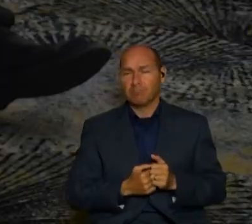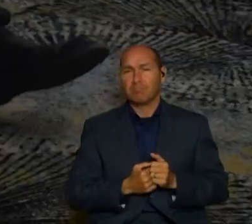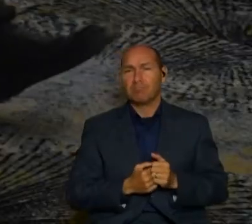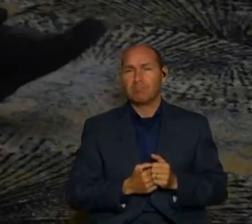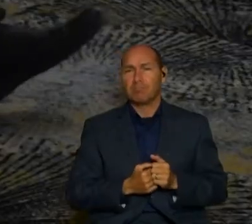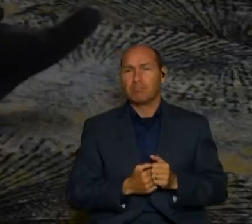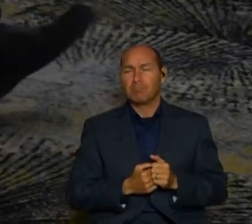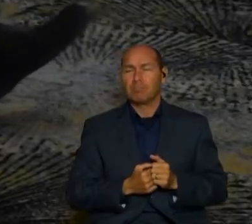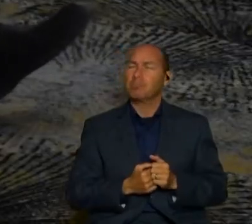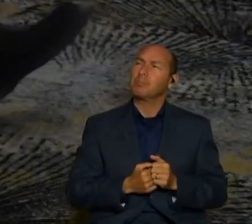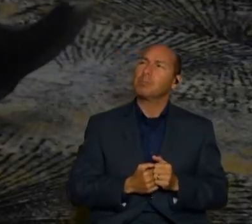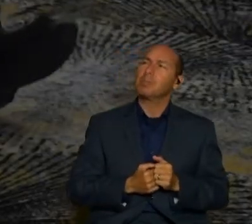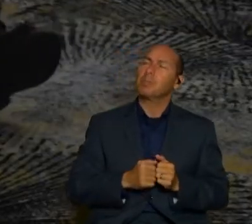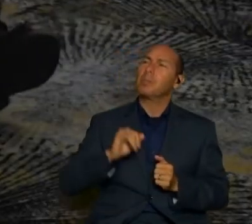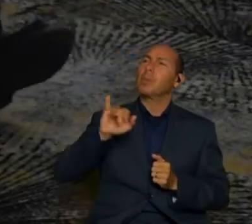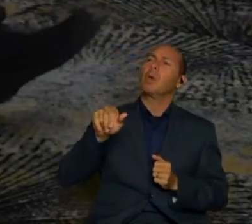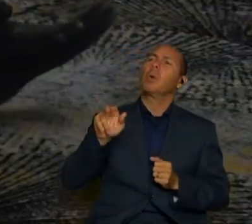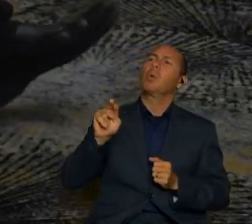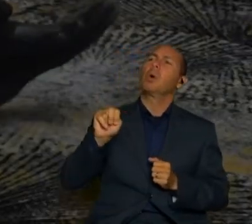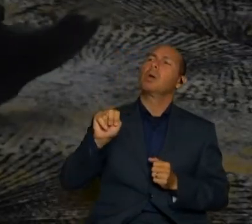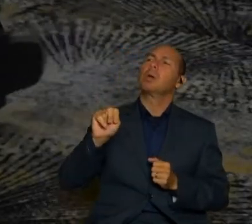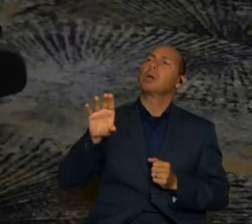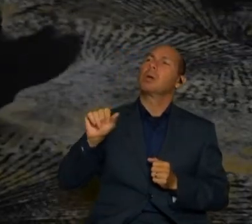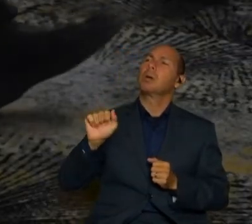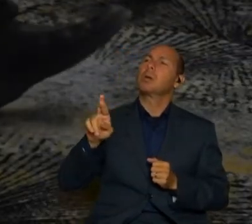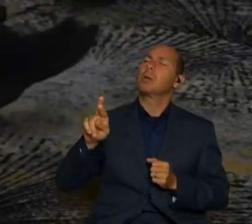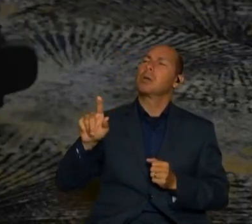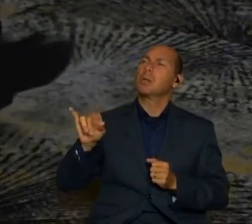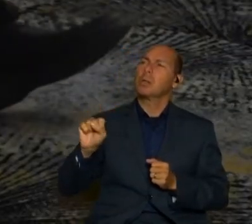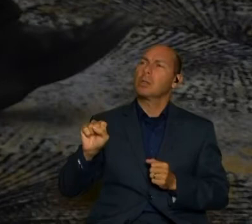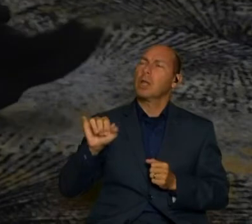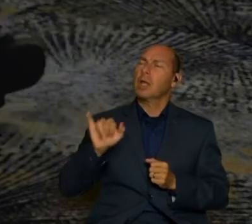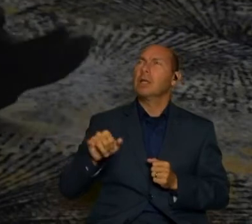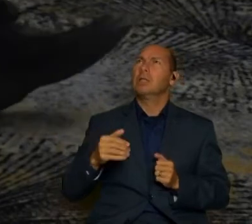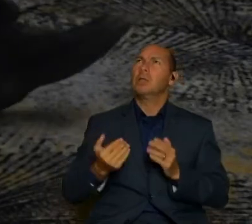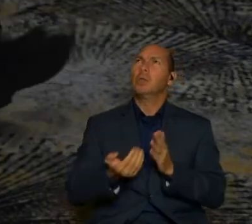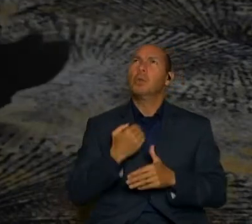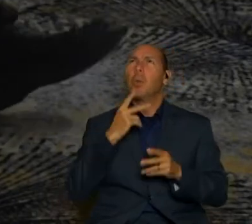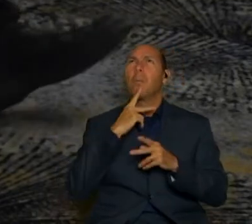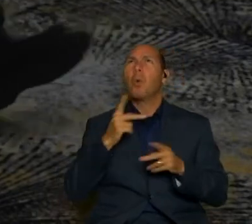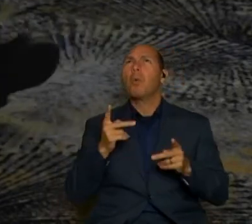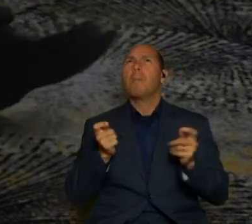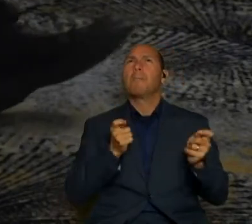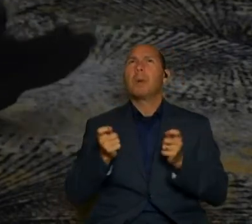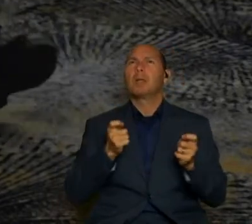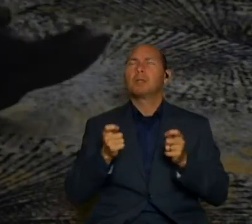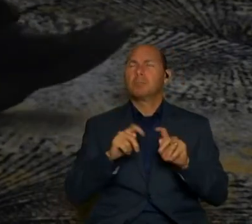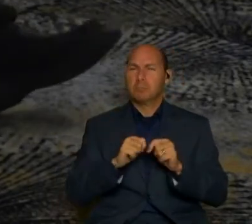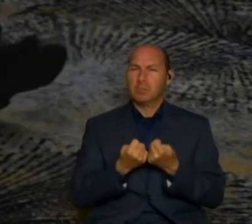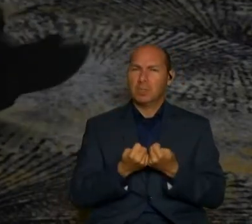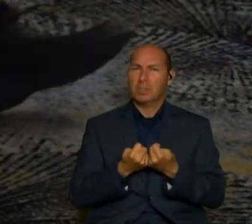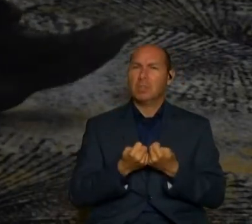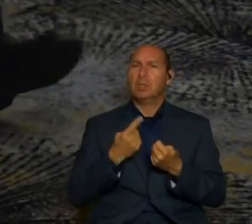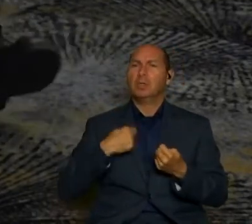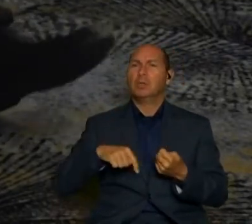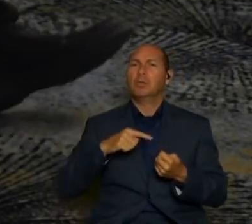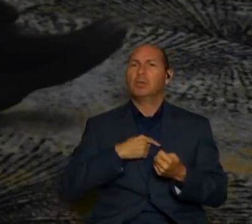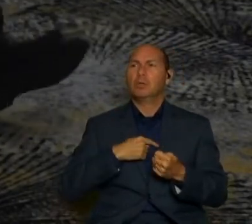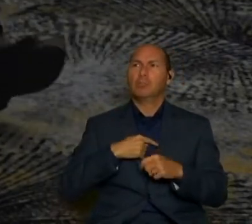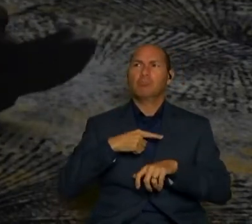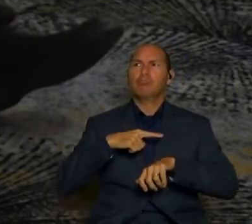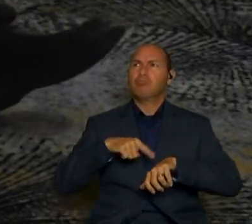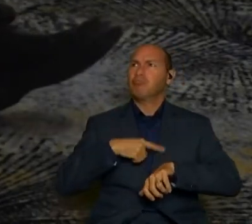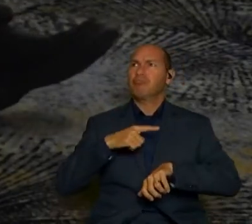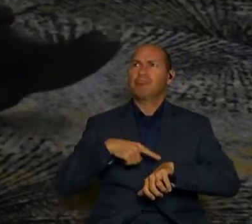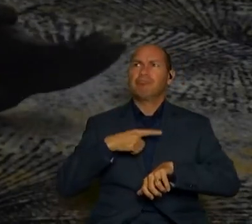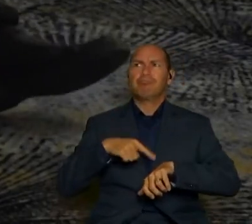case, Juan Carlos, this new public management unit, I mean, we spent hours